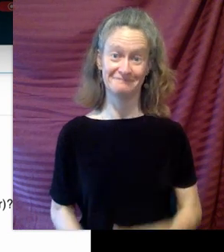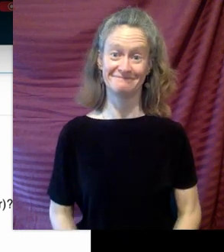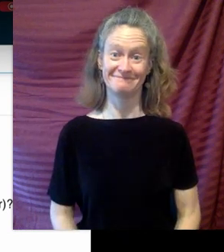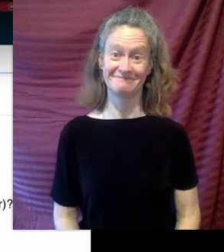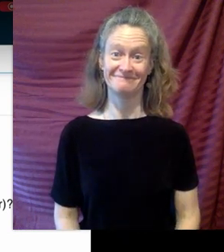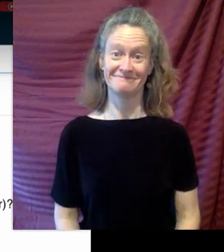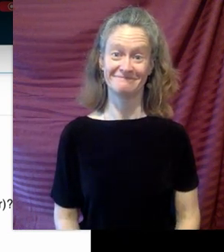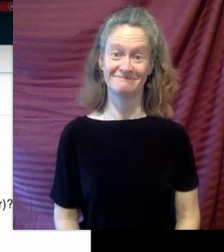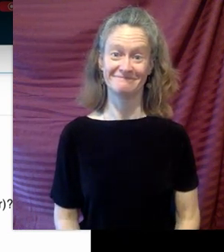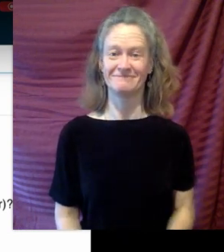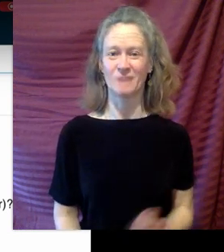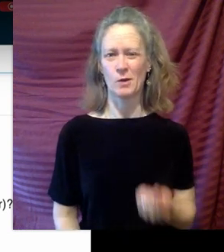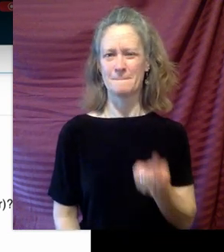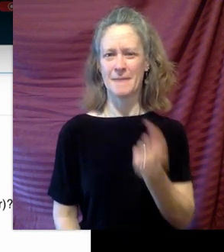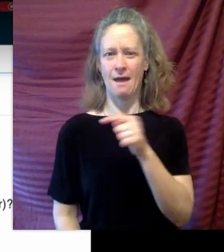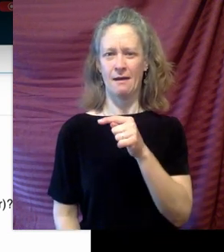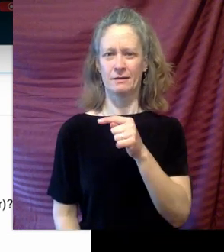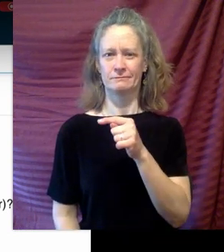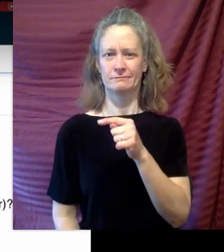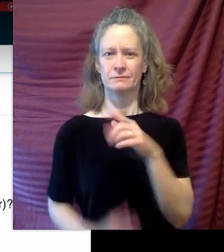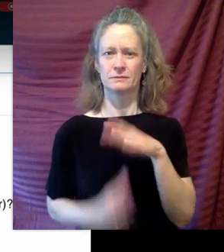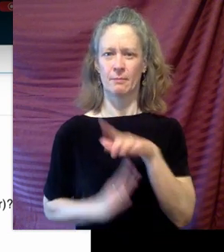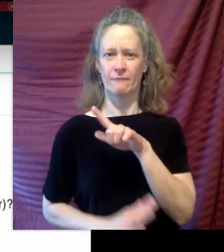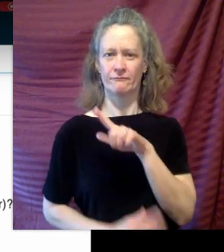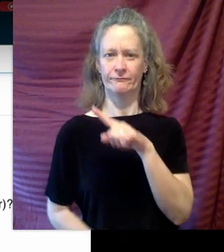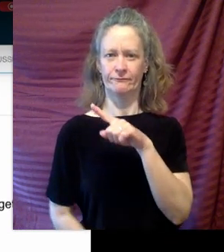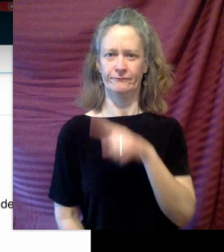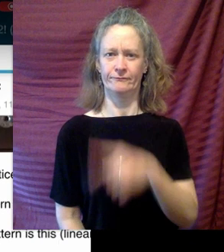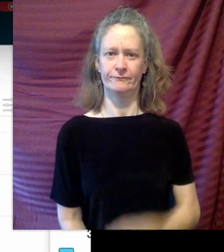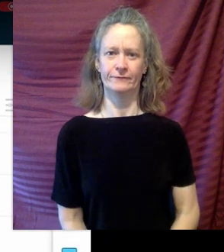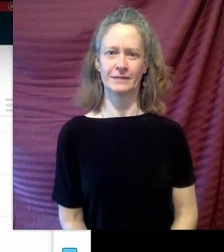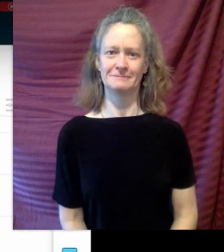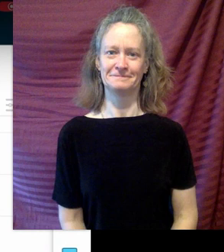So I'm going to go back in the top left.